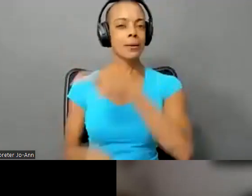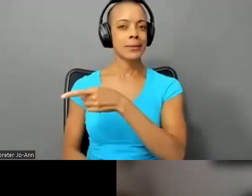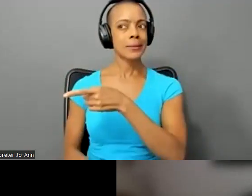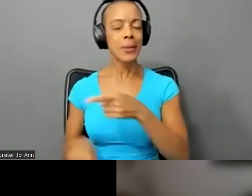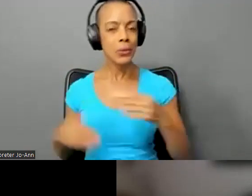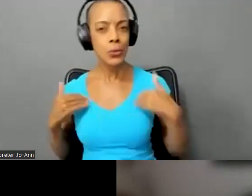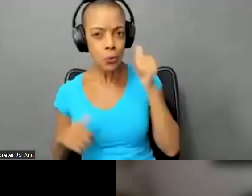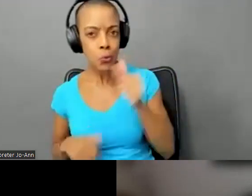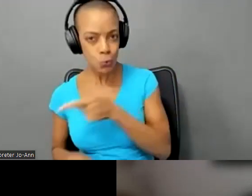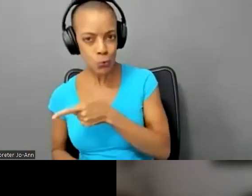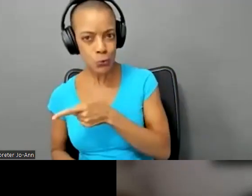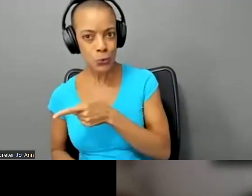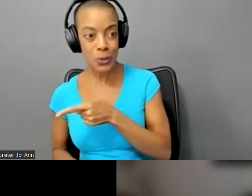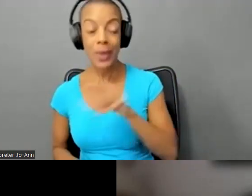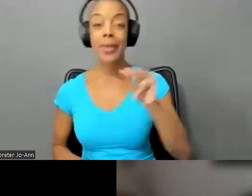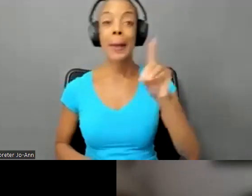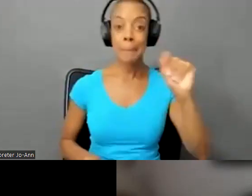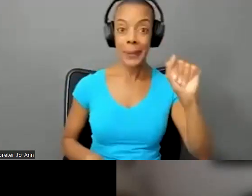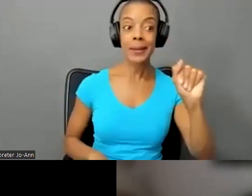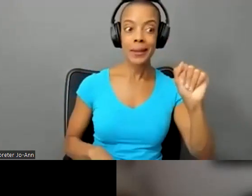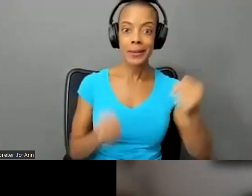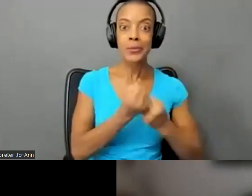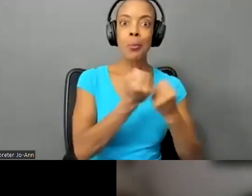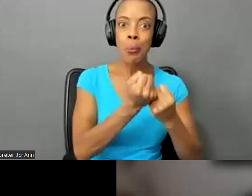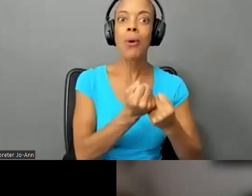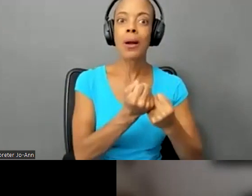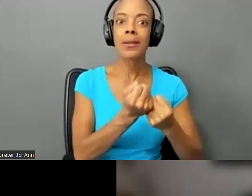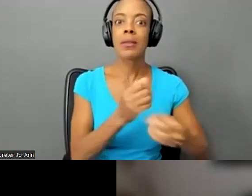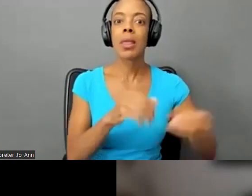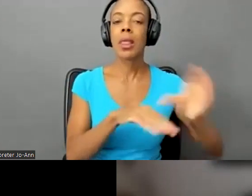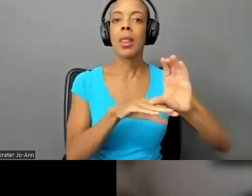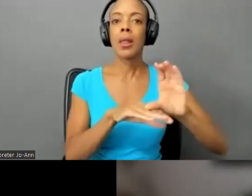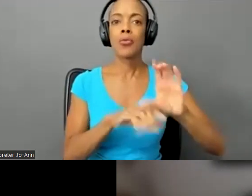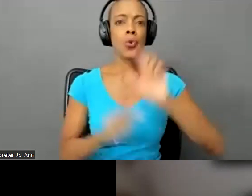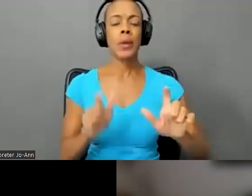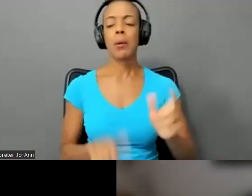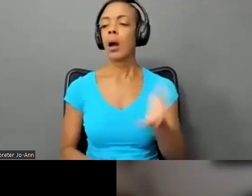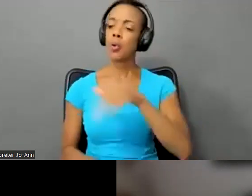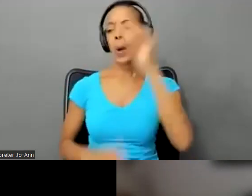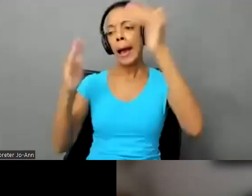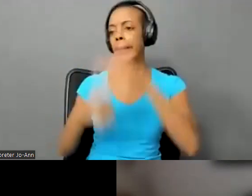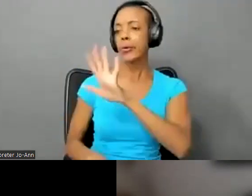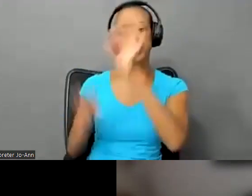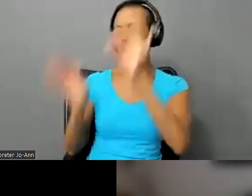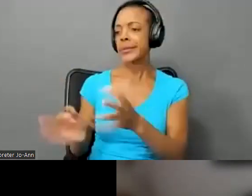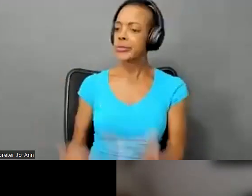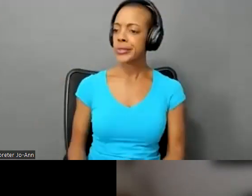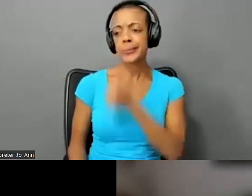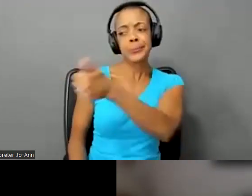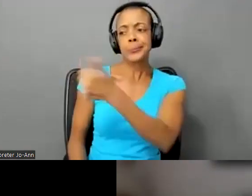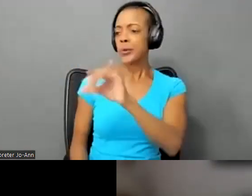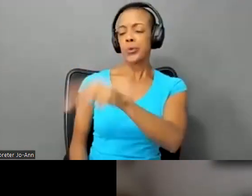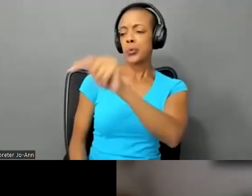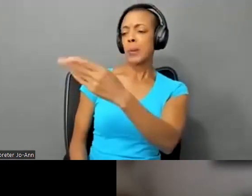media, that then, again, people tend to think, well, you're an adult, you make your own decisions, you know, you decided to be in this